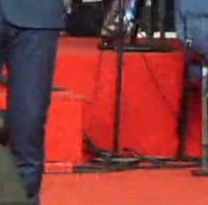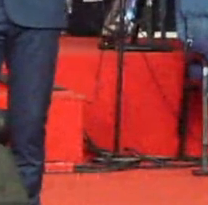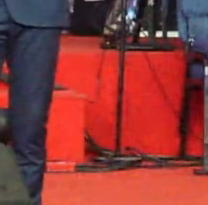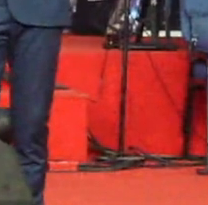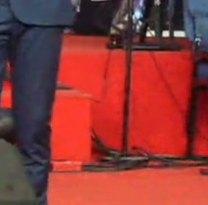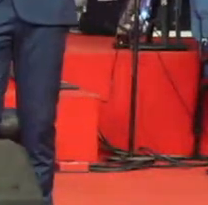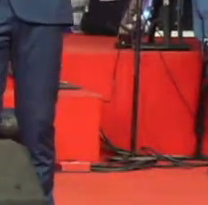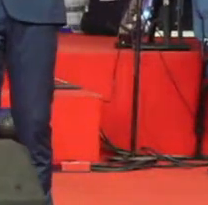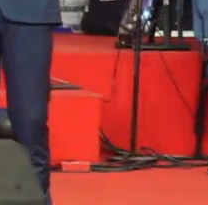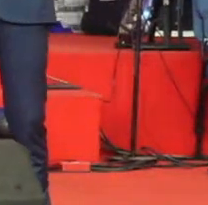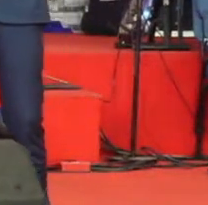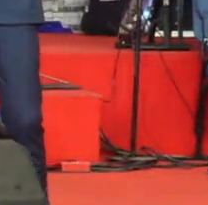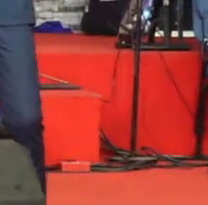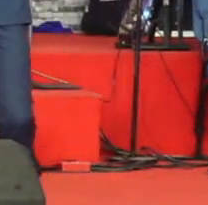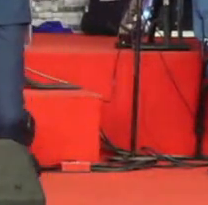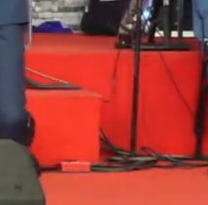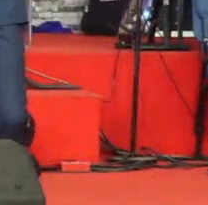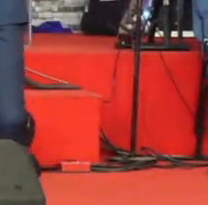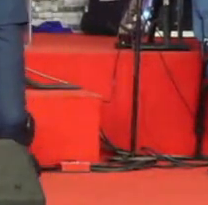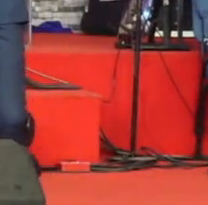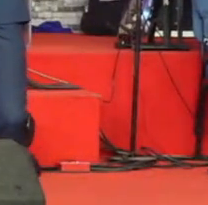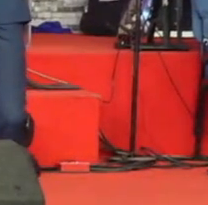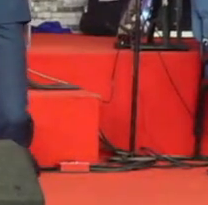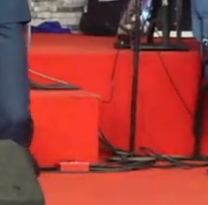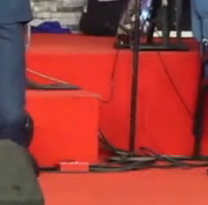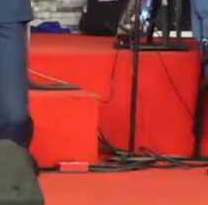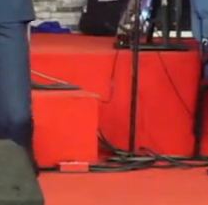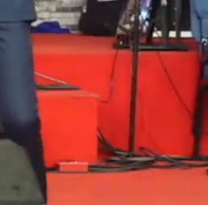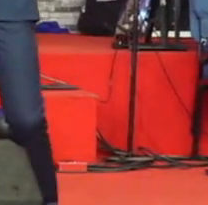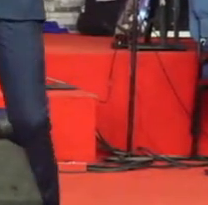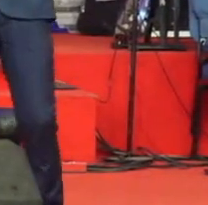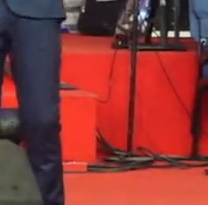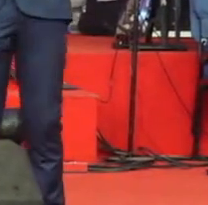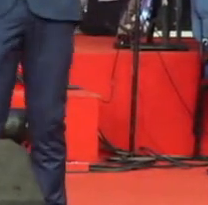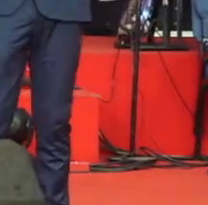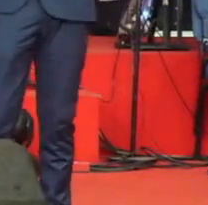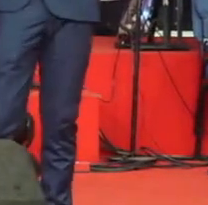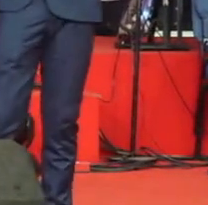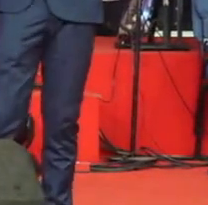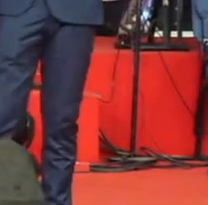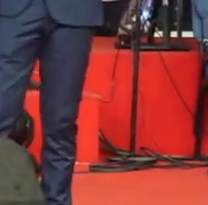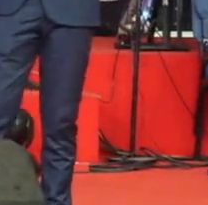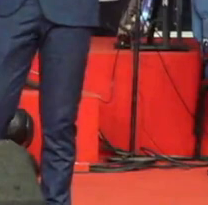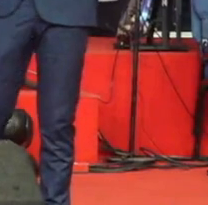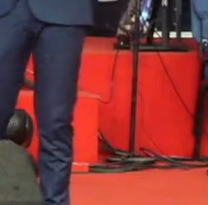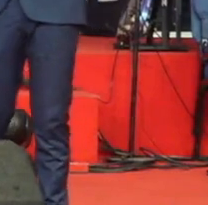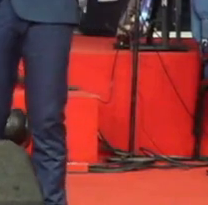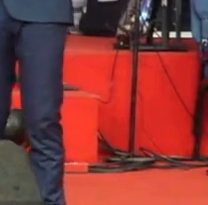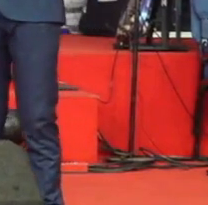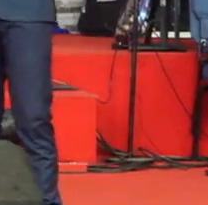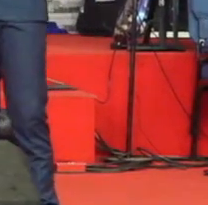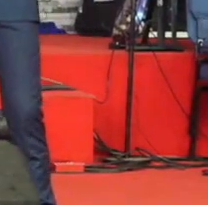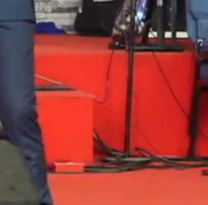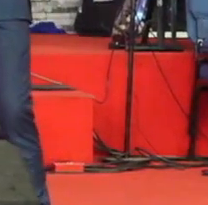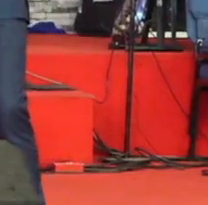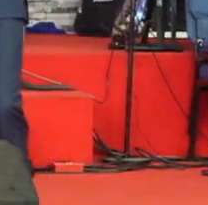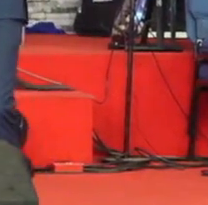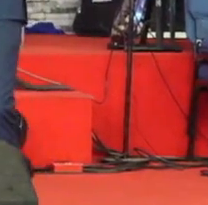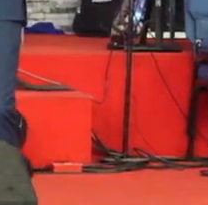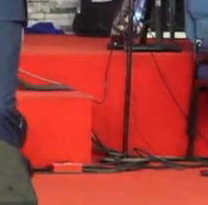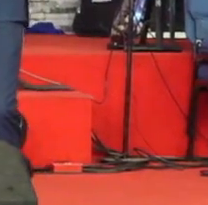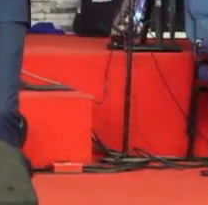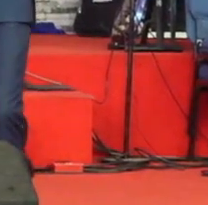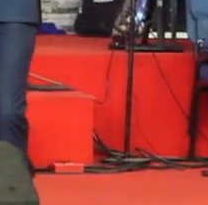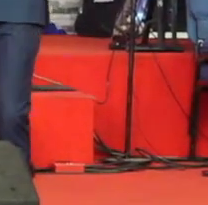word of God, na kupitia neno la Mungu, we have seen Jacob as that worm. Tumemuona Yakobo kama yule mdudu. Now, I want us to go a little